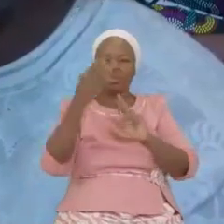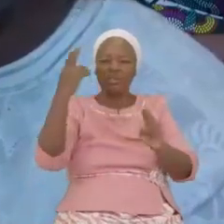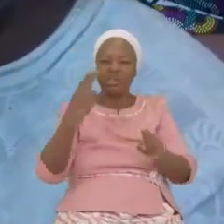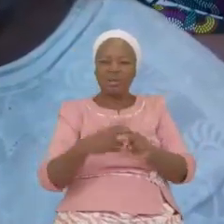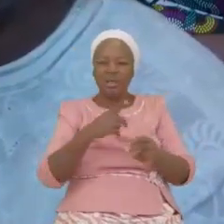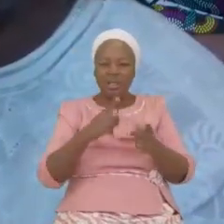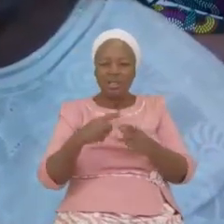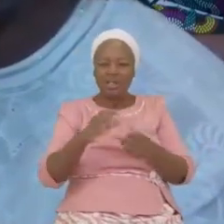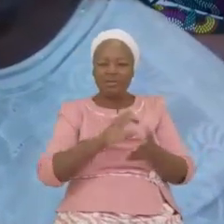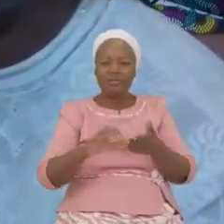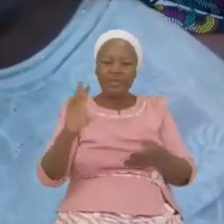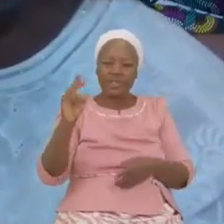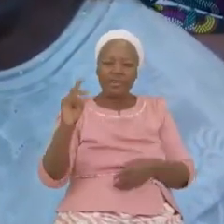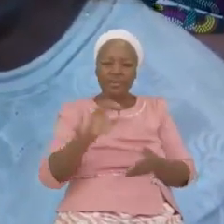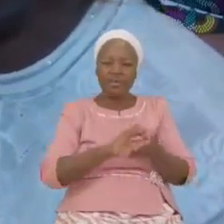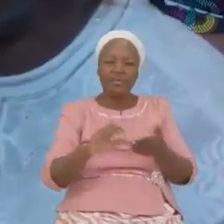And then in